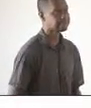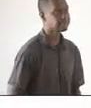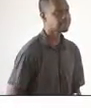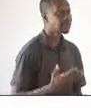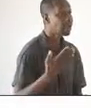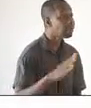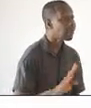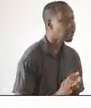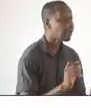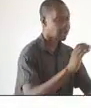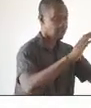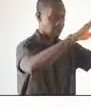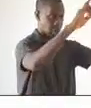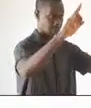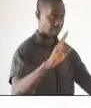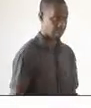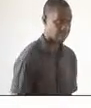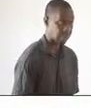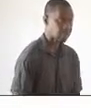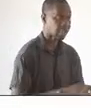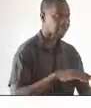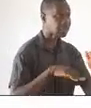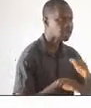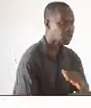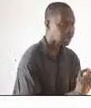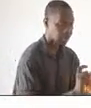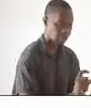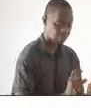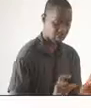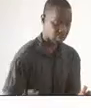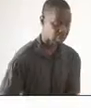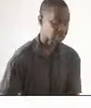From the body, it carries a subscription.